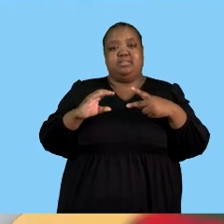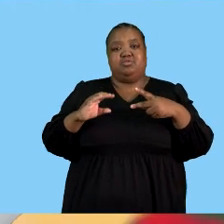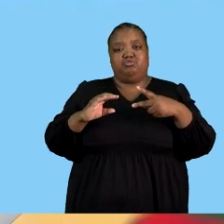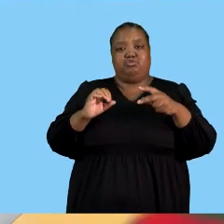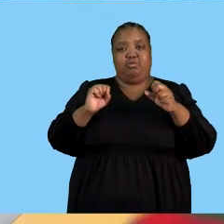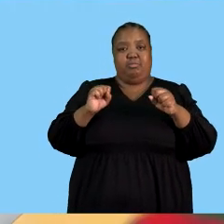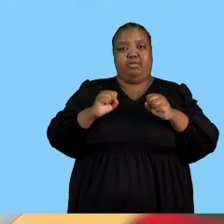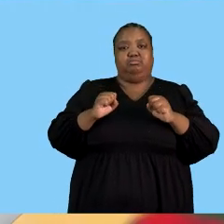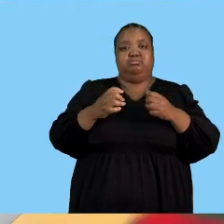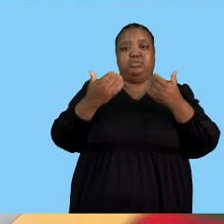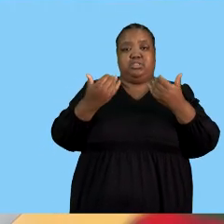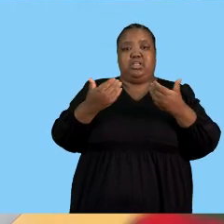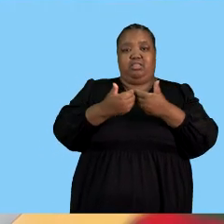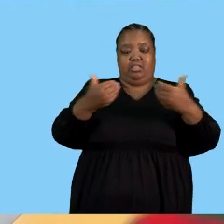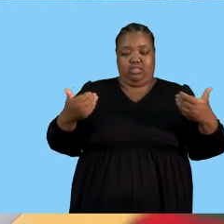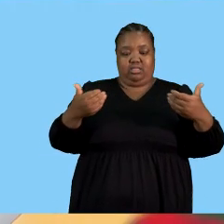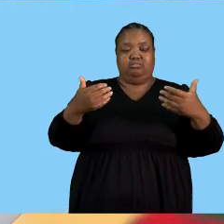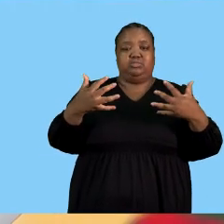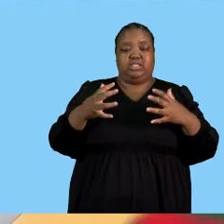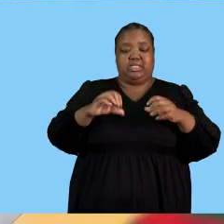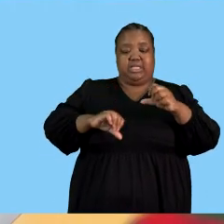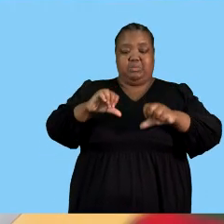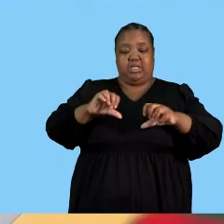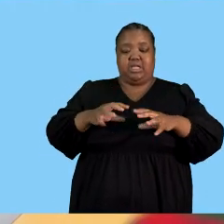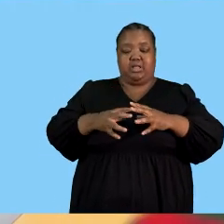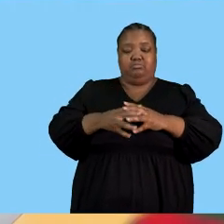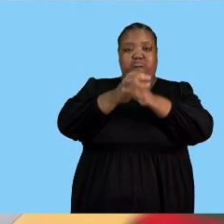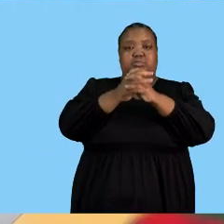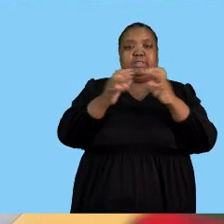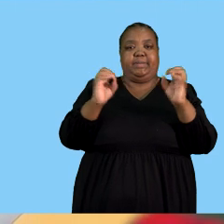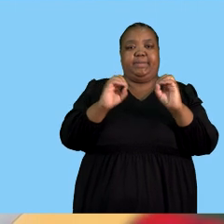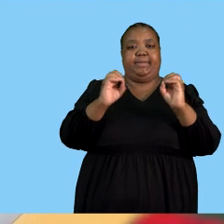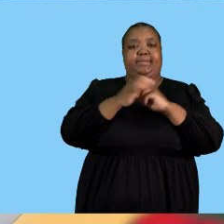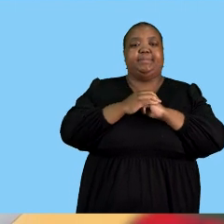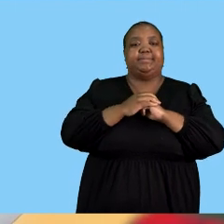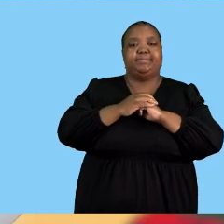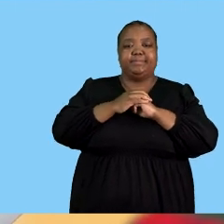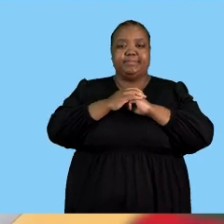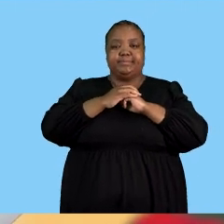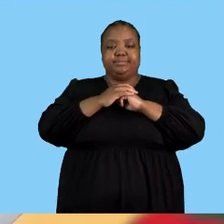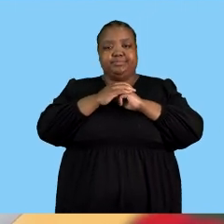we have also the compounds, and they are not chemically bonded.